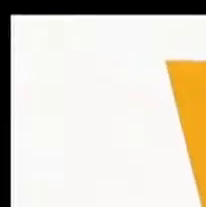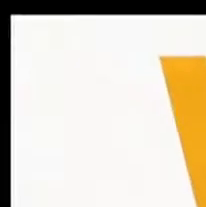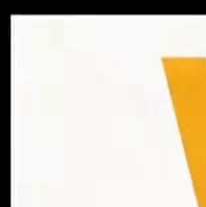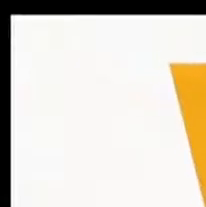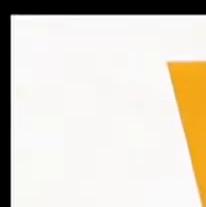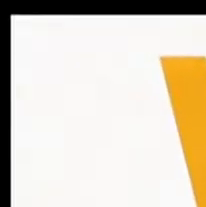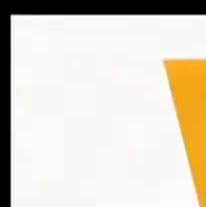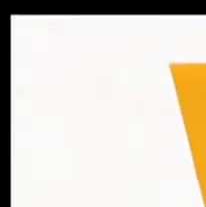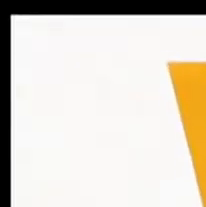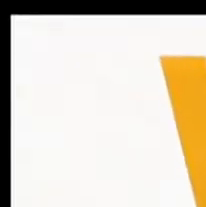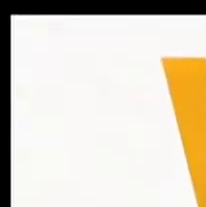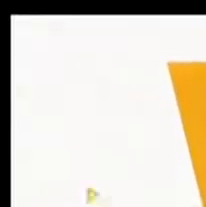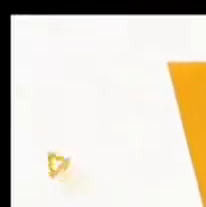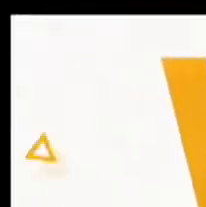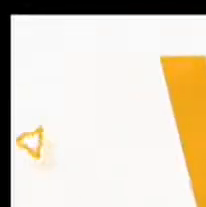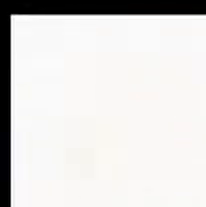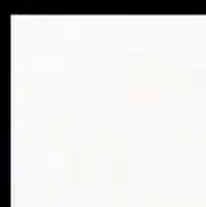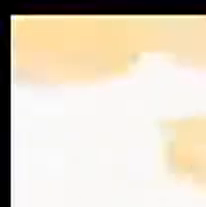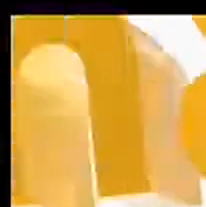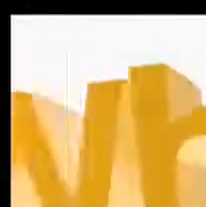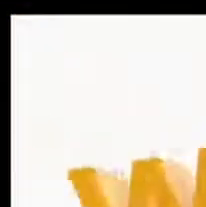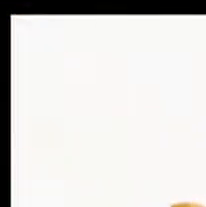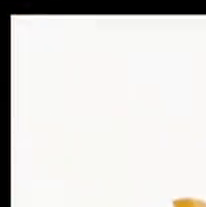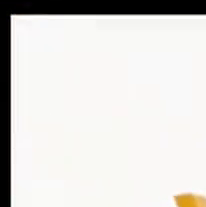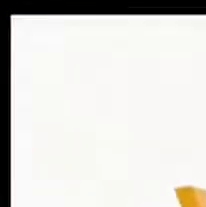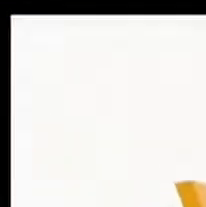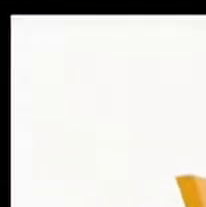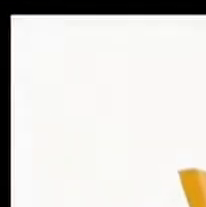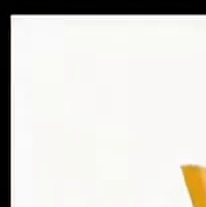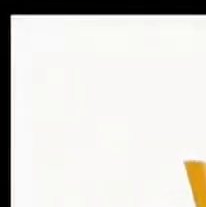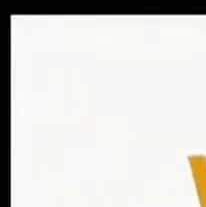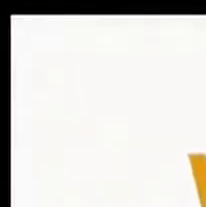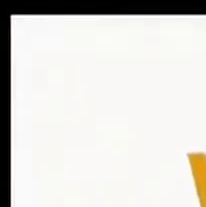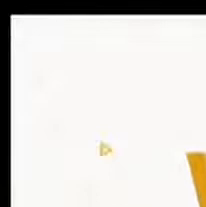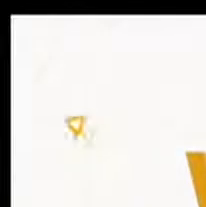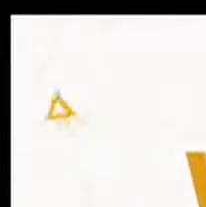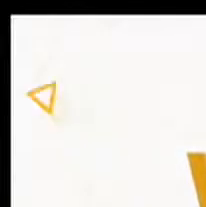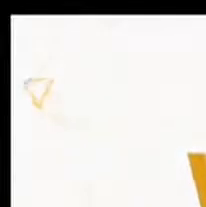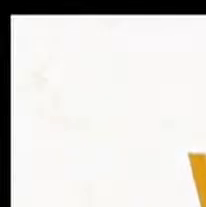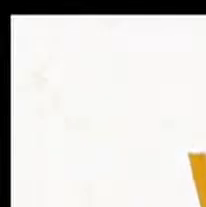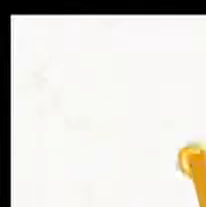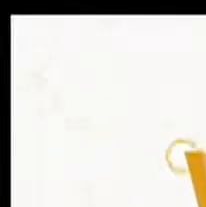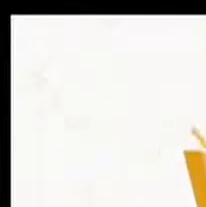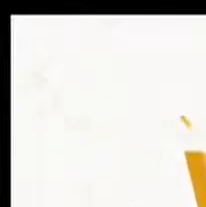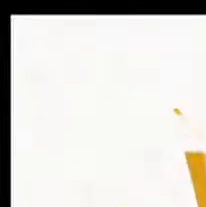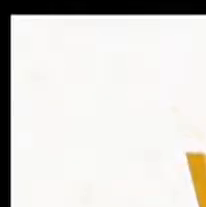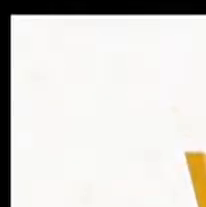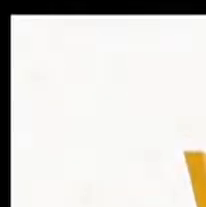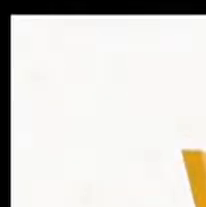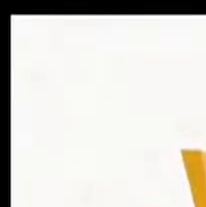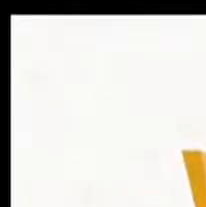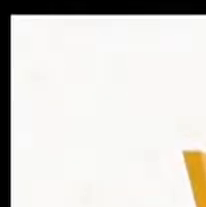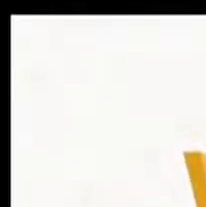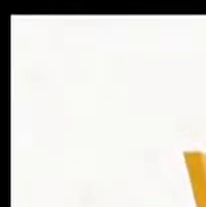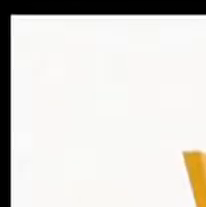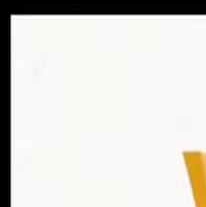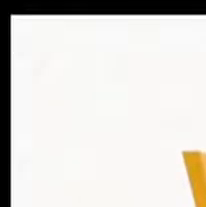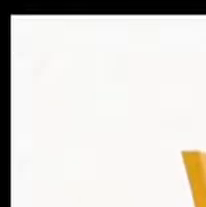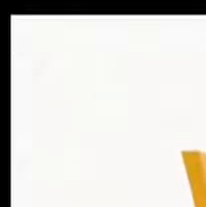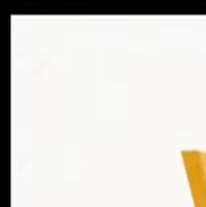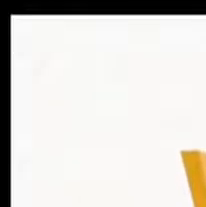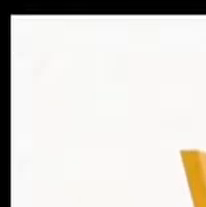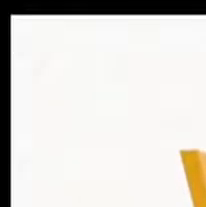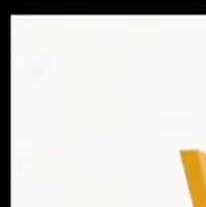airtime with One Africa TV. Share your comments on the channel. WhatsApp your feedback, name and town to